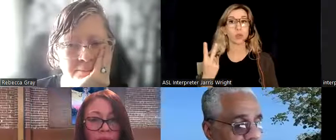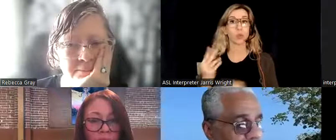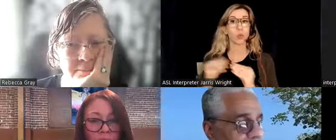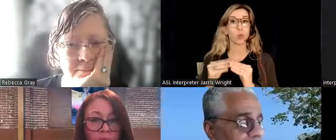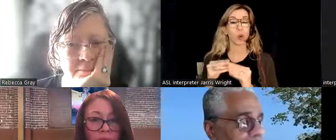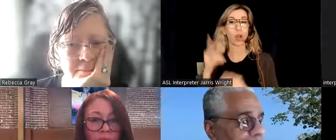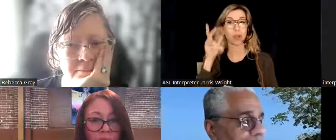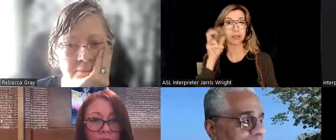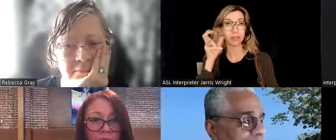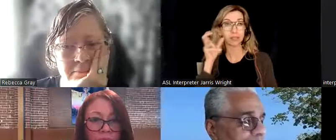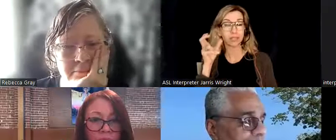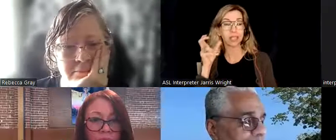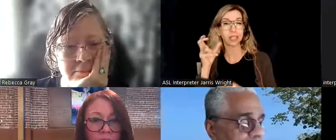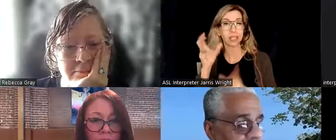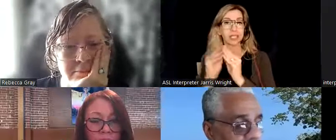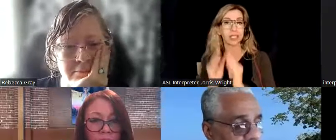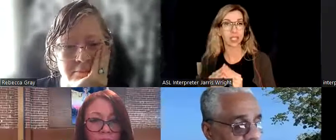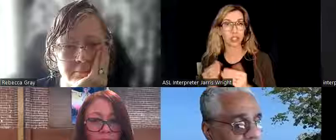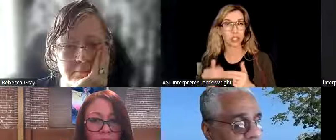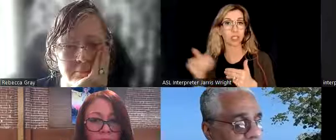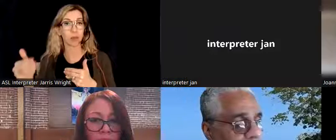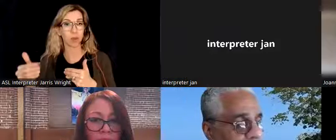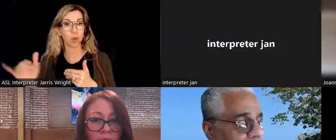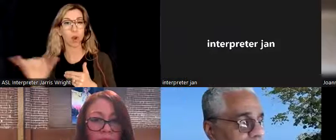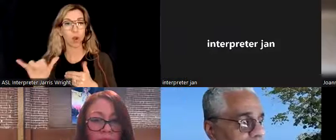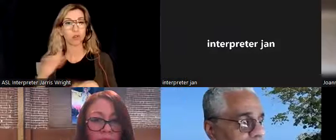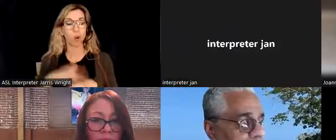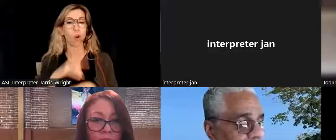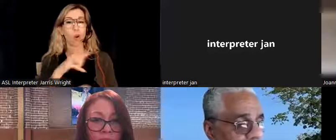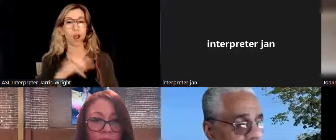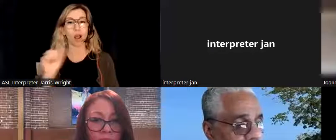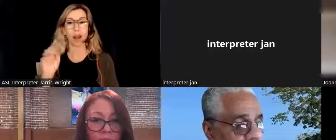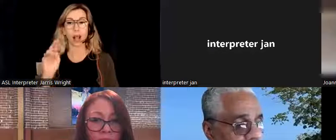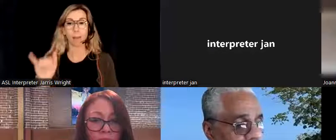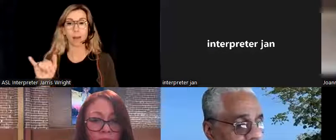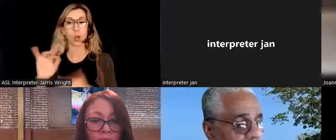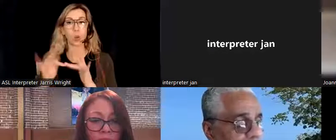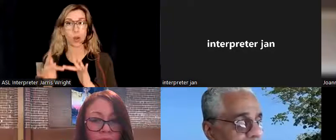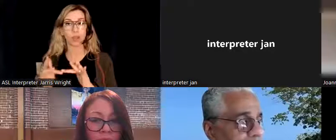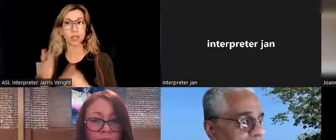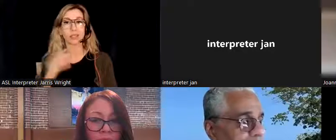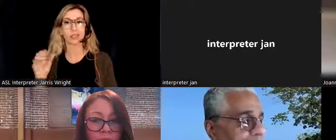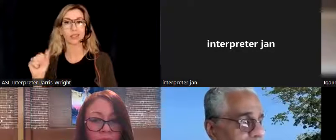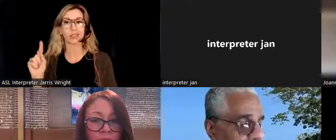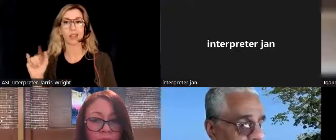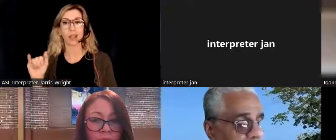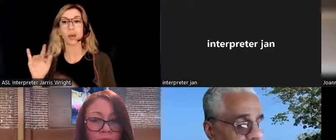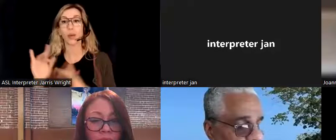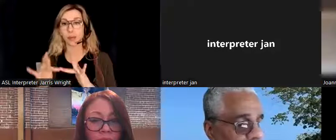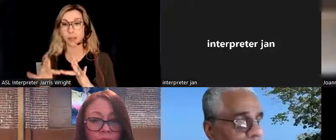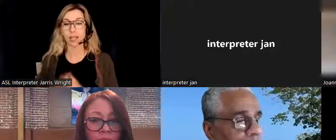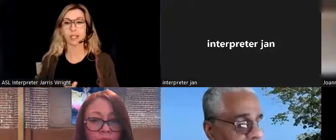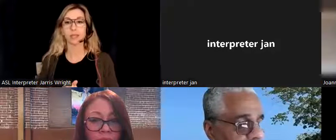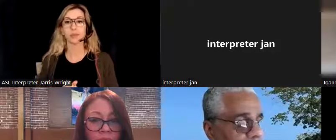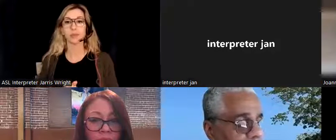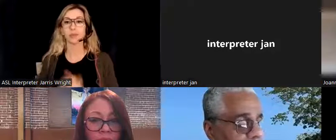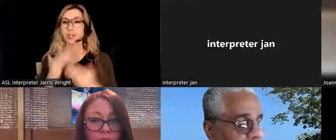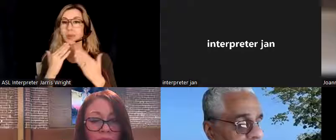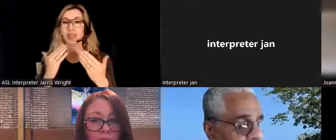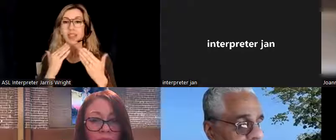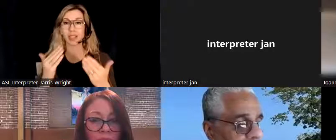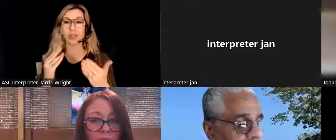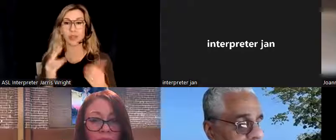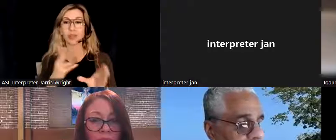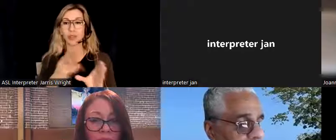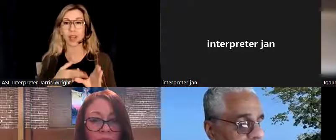up. They are also posted on the Amity website and on the ATI website. Thank you everybody for